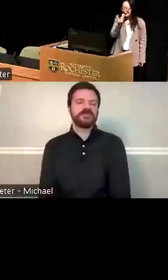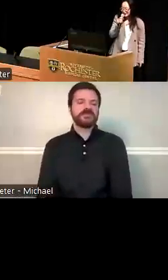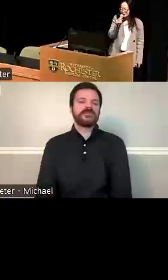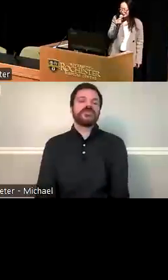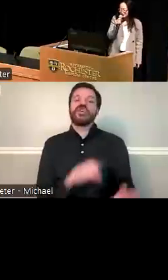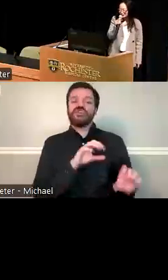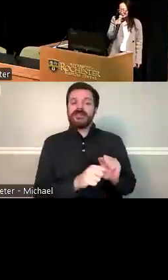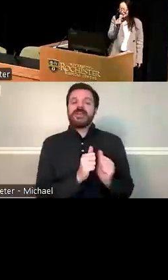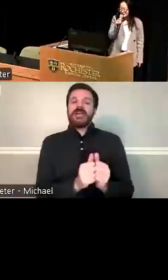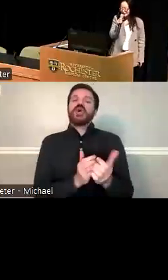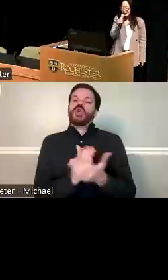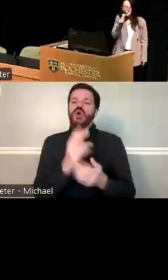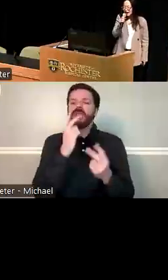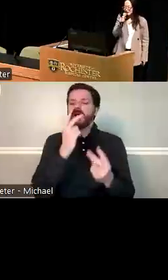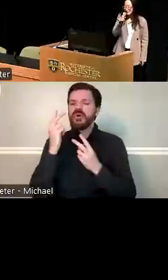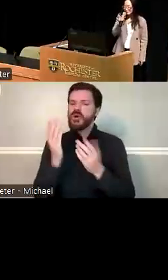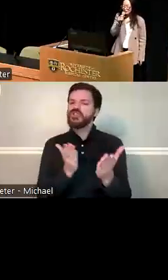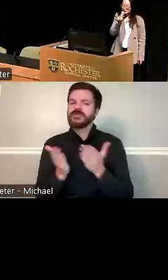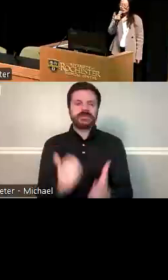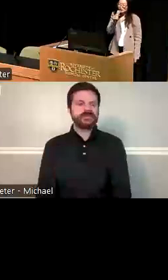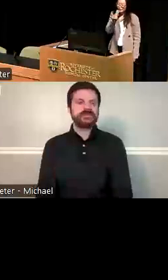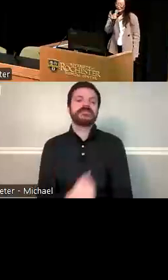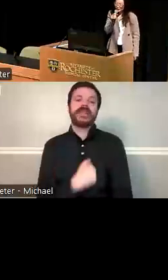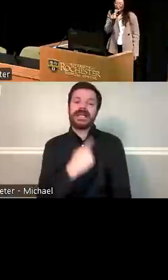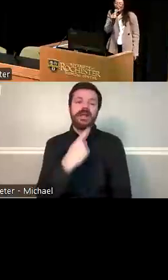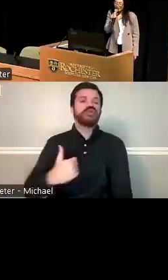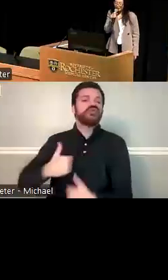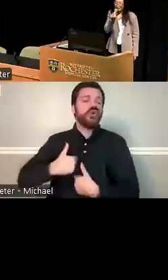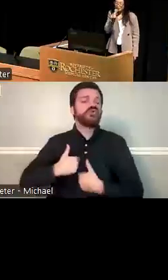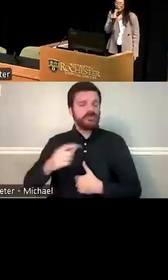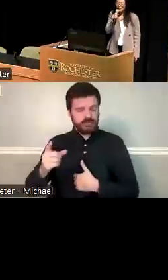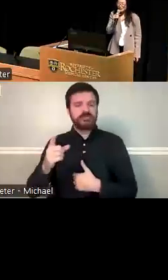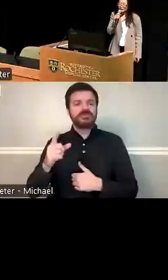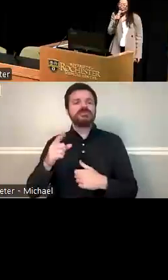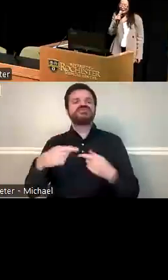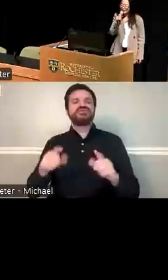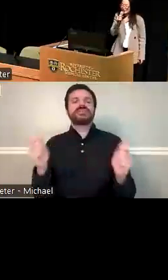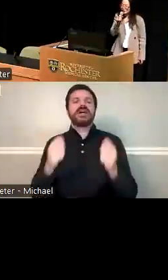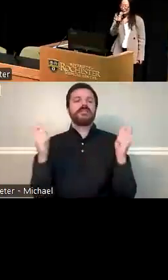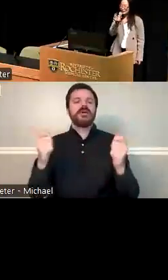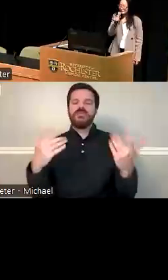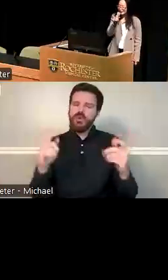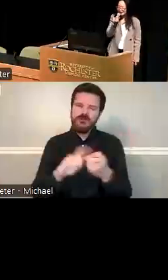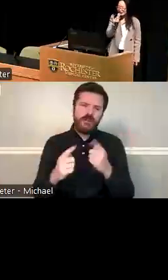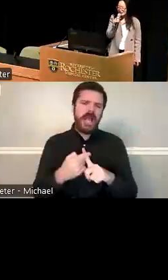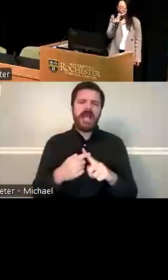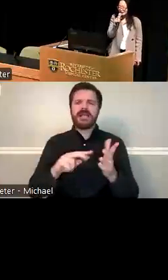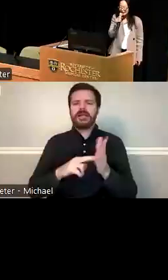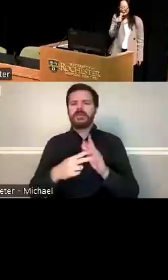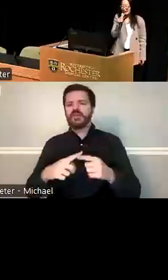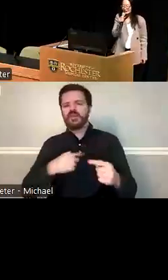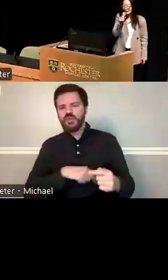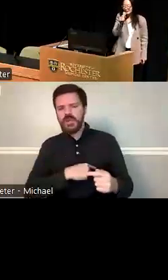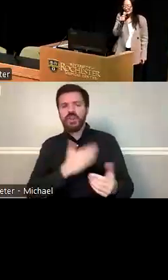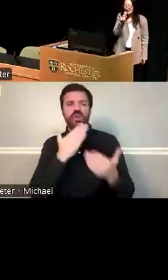Grieving together through memorial services, I tell soldiers at memorial ceremonies what a friend he was, what he meant to us, the